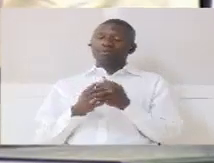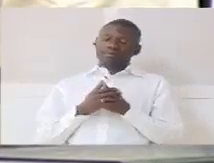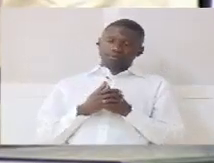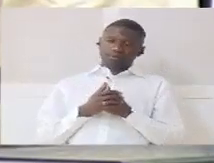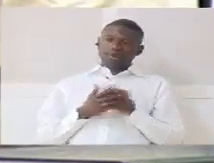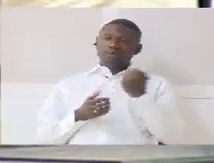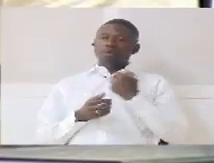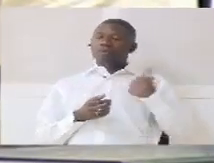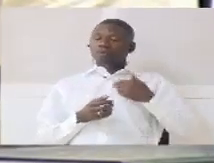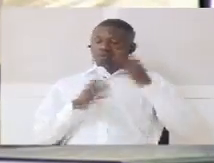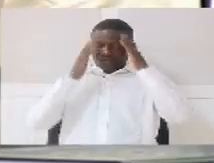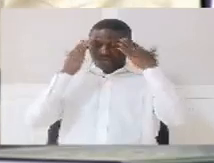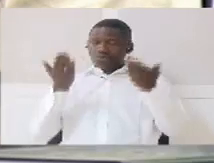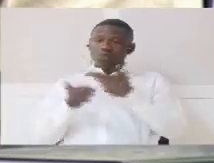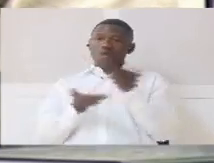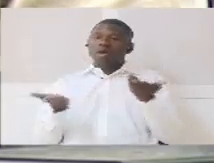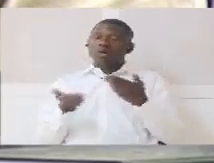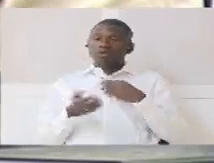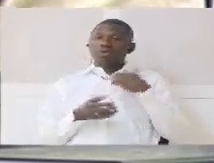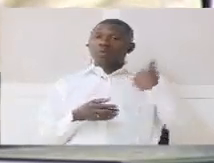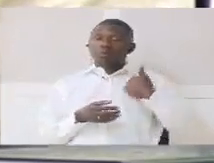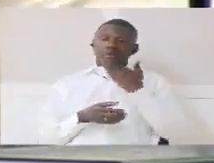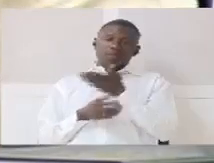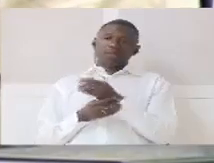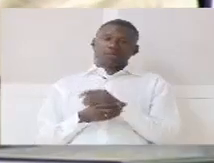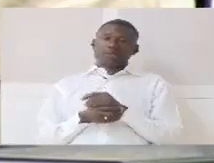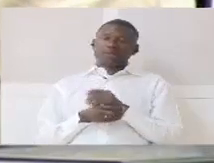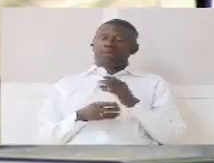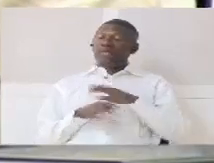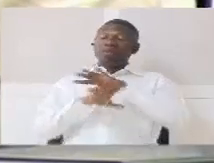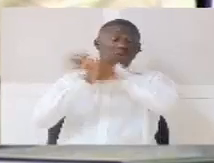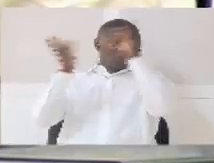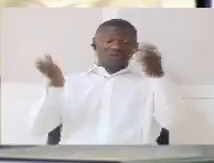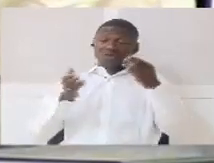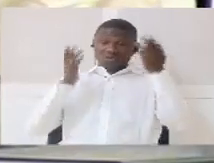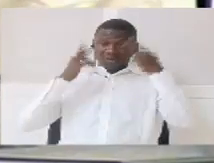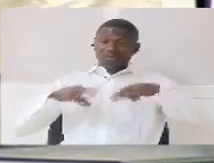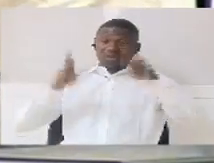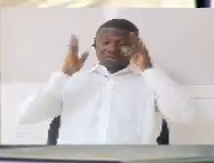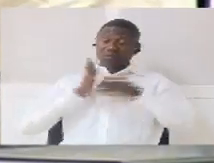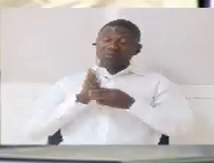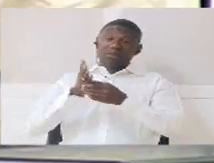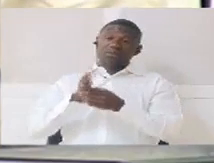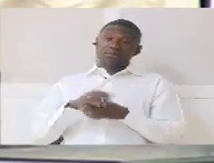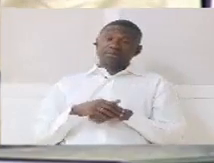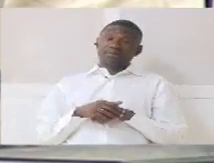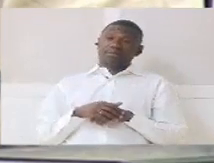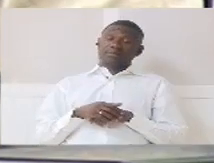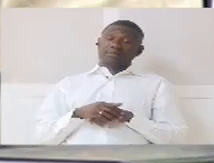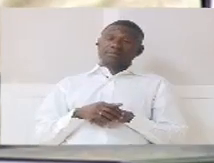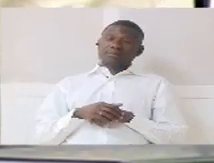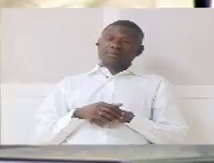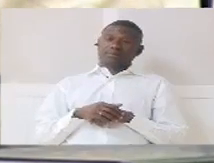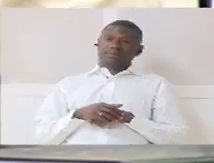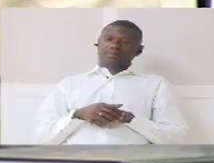because people didn't know where they are. And imams will be, receive Makati. Even those imams, he received them at Janjambure. So imam left